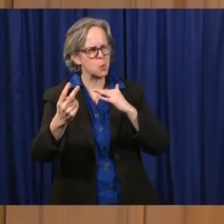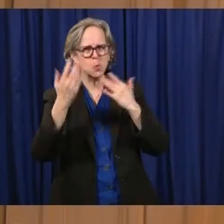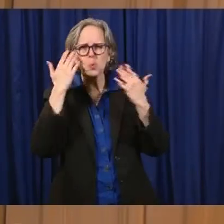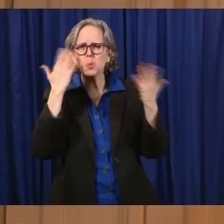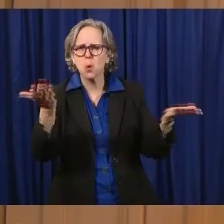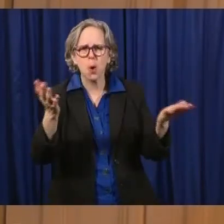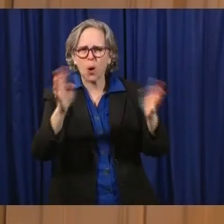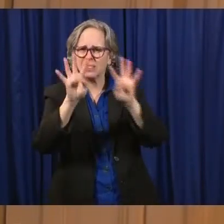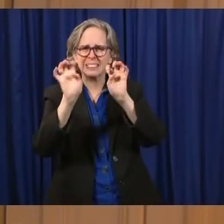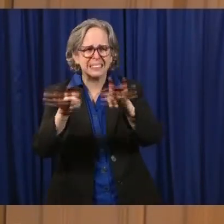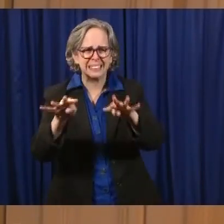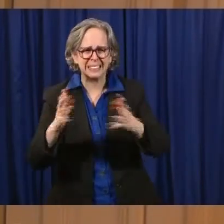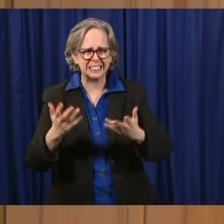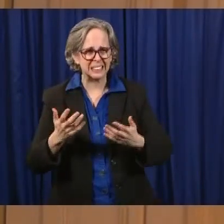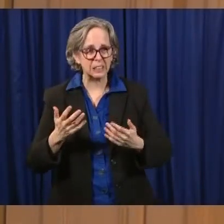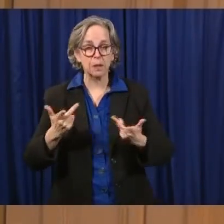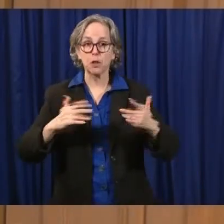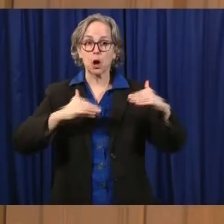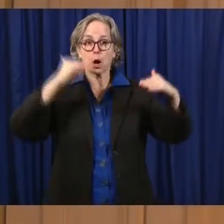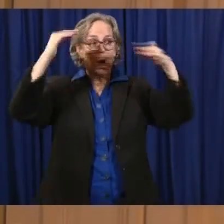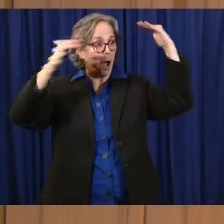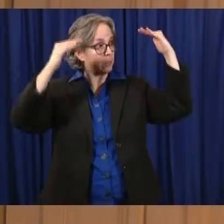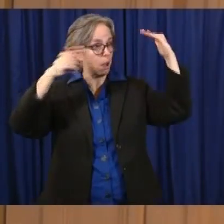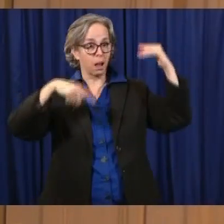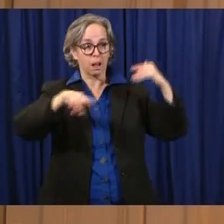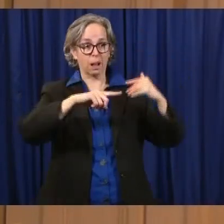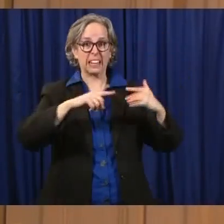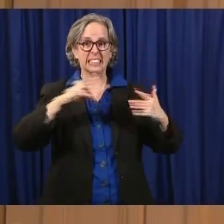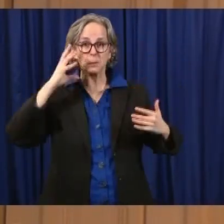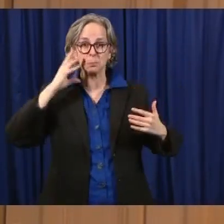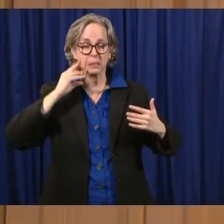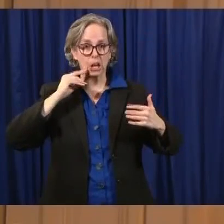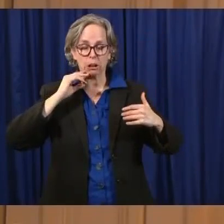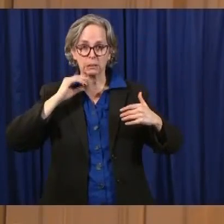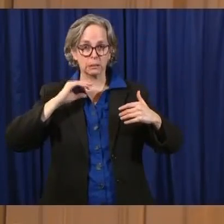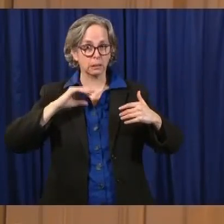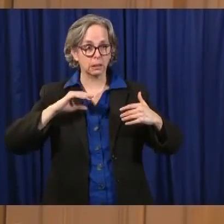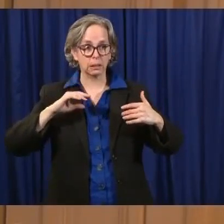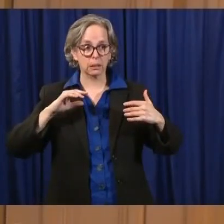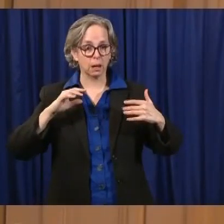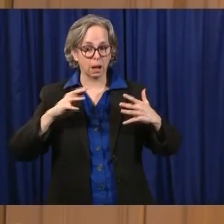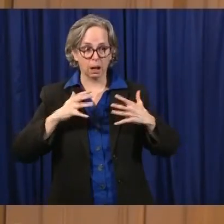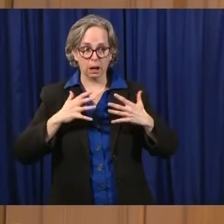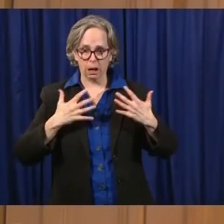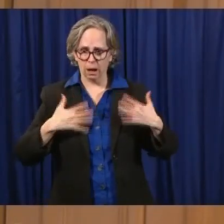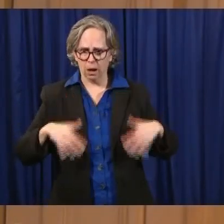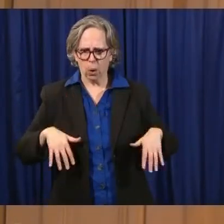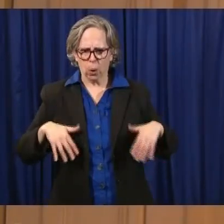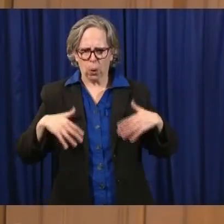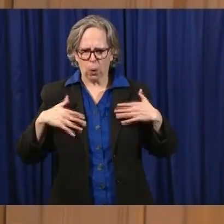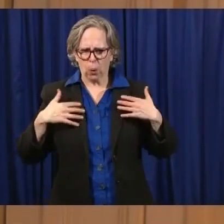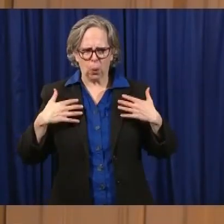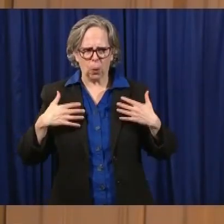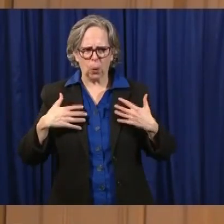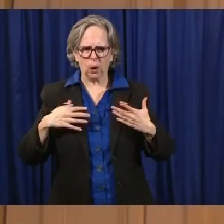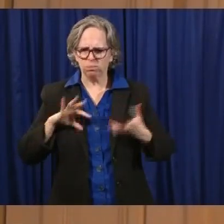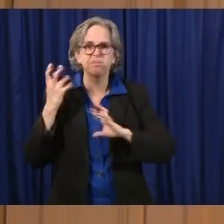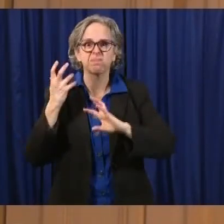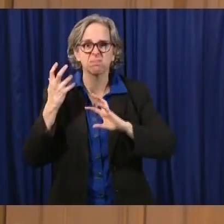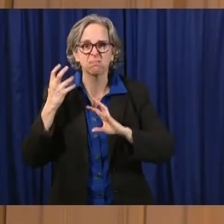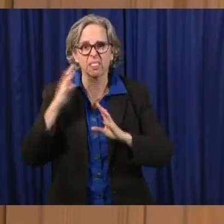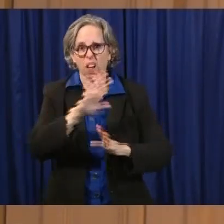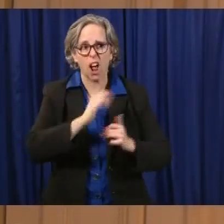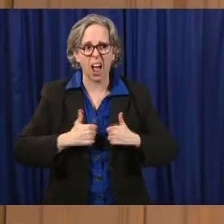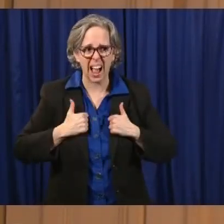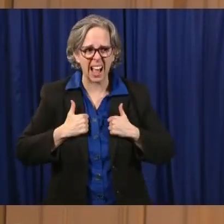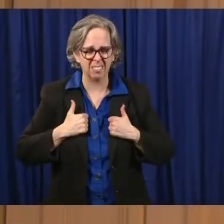the grown-ups, are experiencing unprecedented amounts of disruption and unsettlingness, and